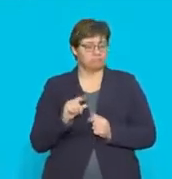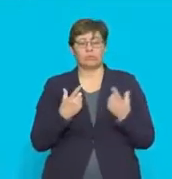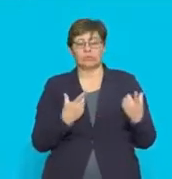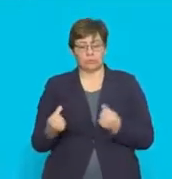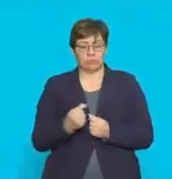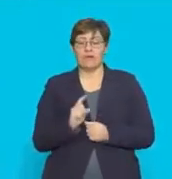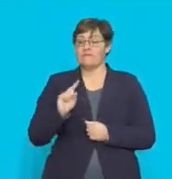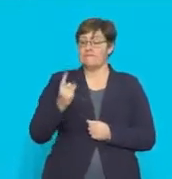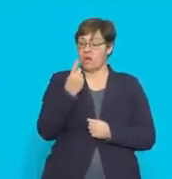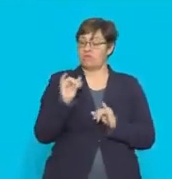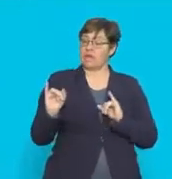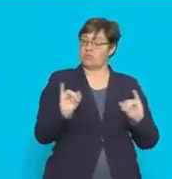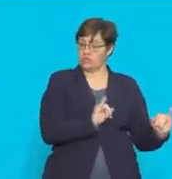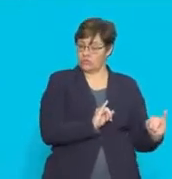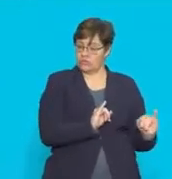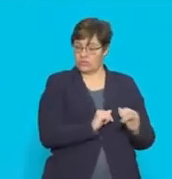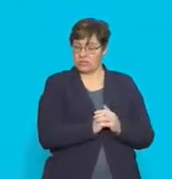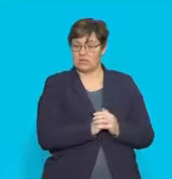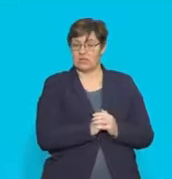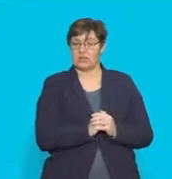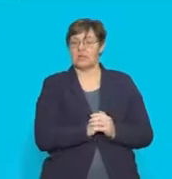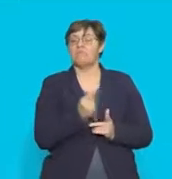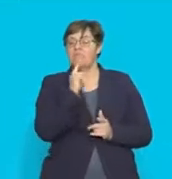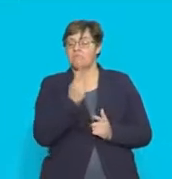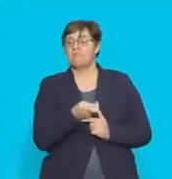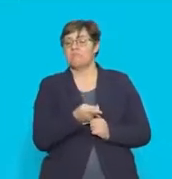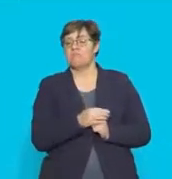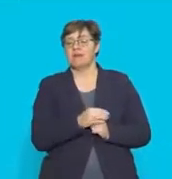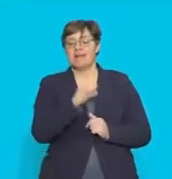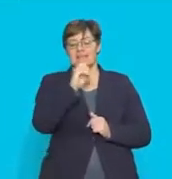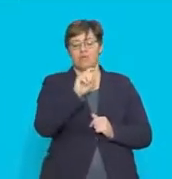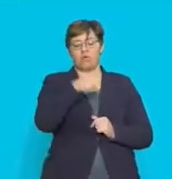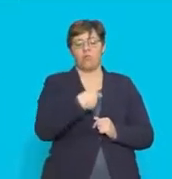we introduce something here. We say, let's let this